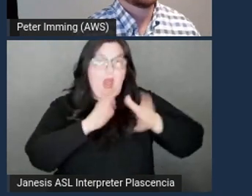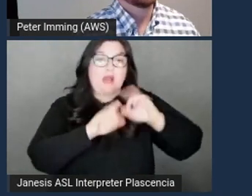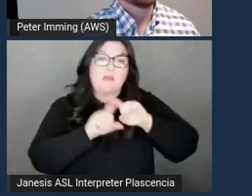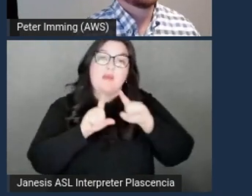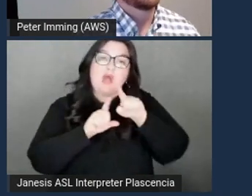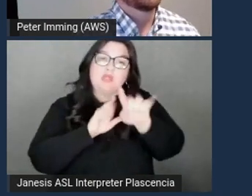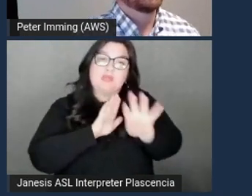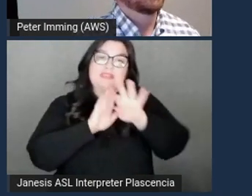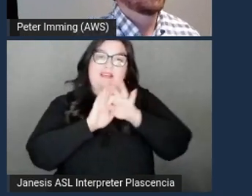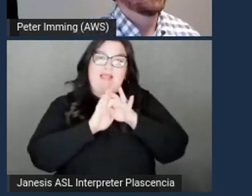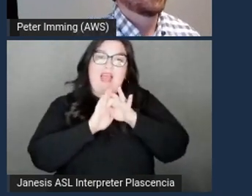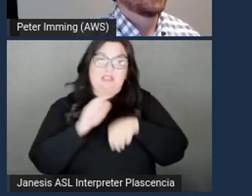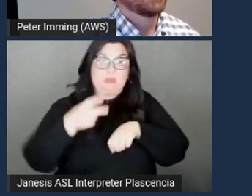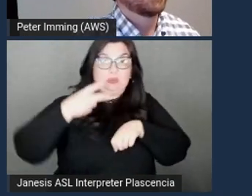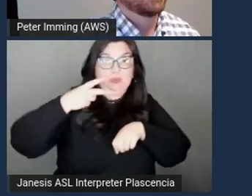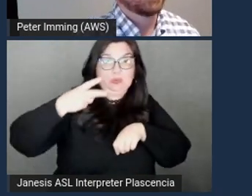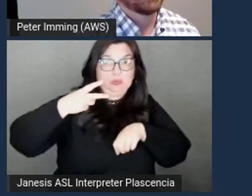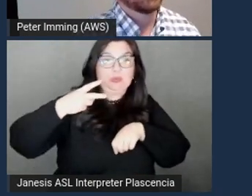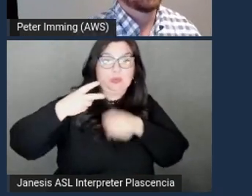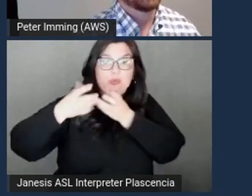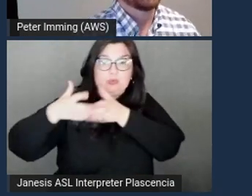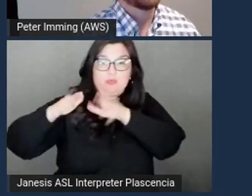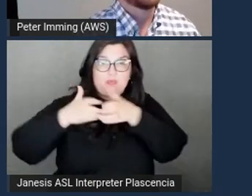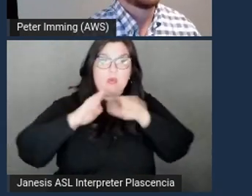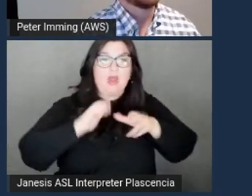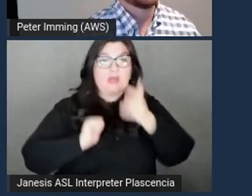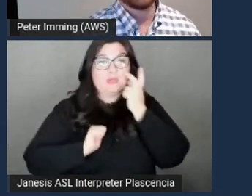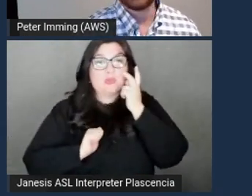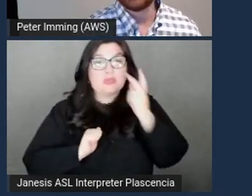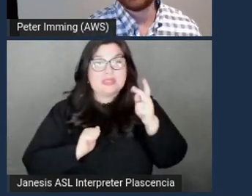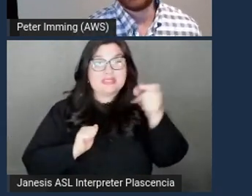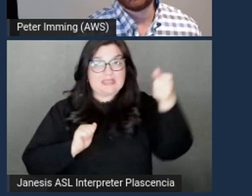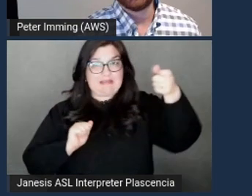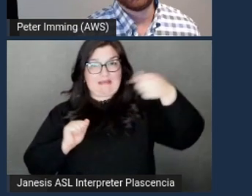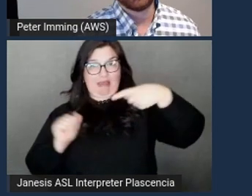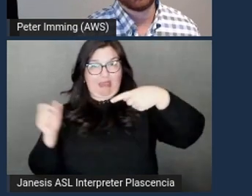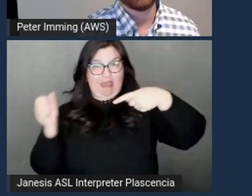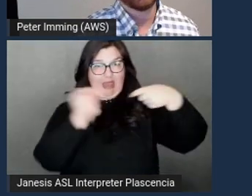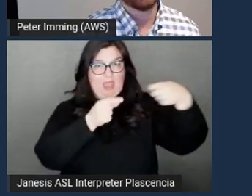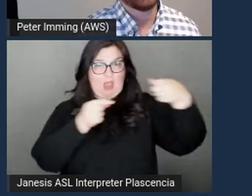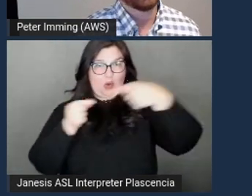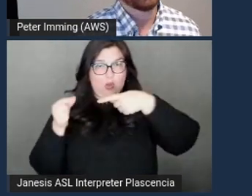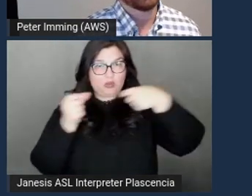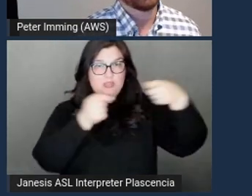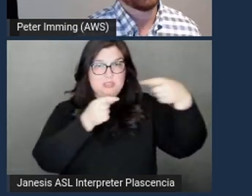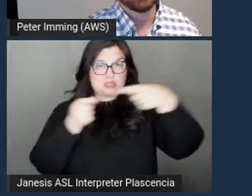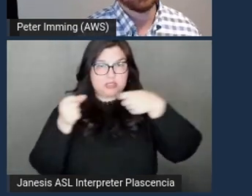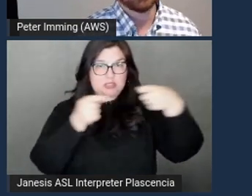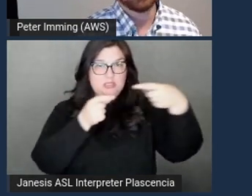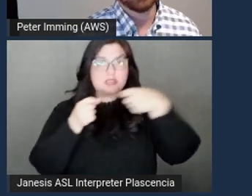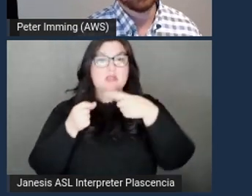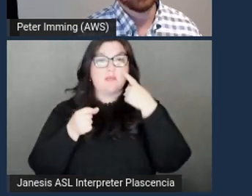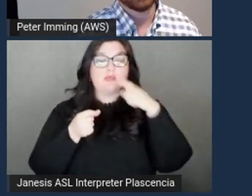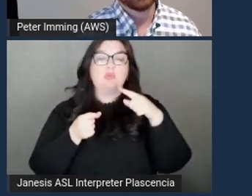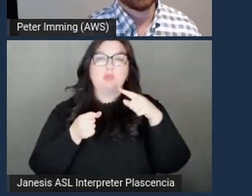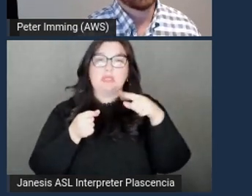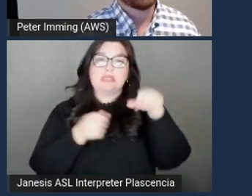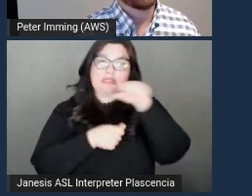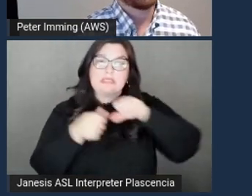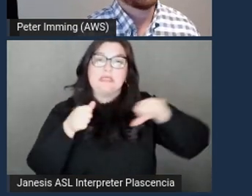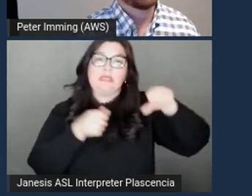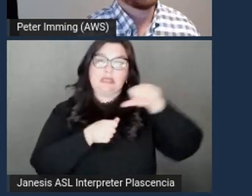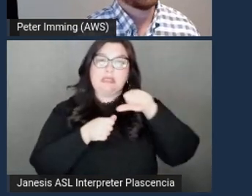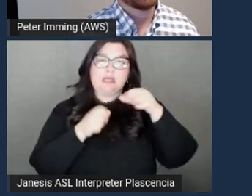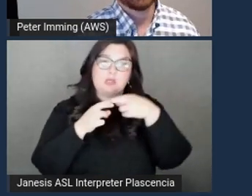this your two buckets, and you've got arrows showing that you've got two-way replication turned on for these buckets between these regions. If